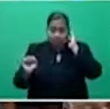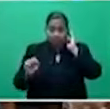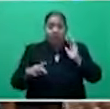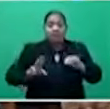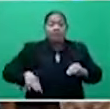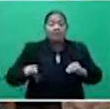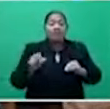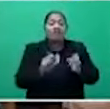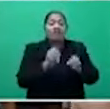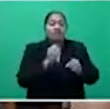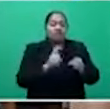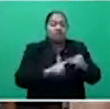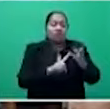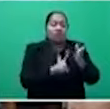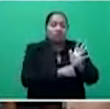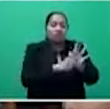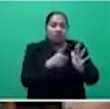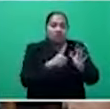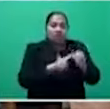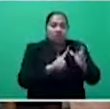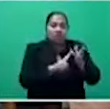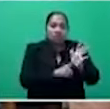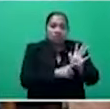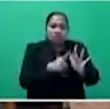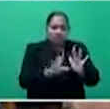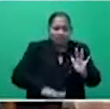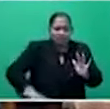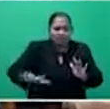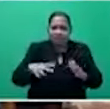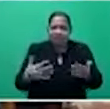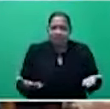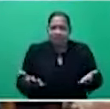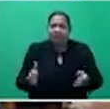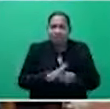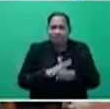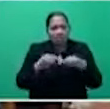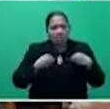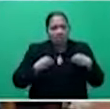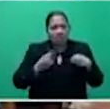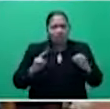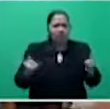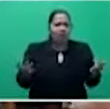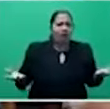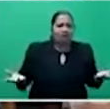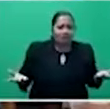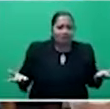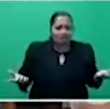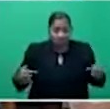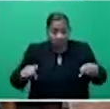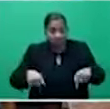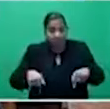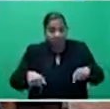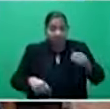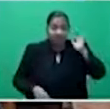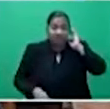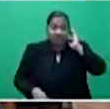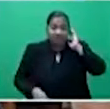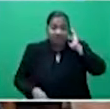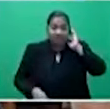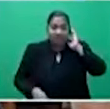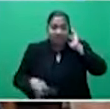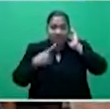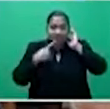area. And he's making money, he's got his business. What's wrong with that? And she here is saying that we've nationalized